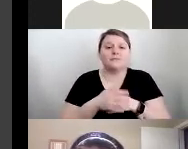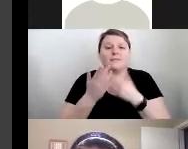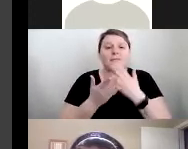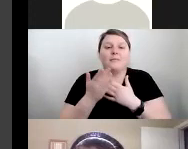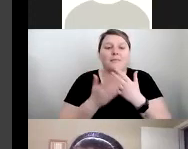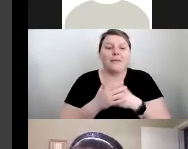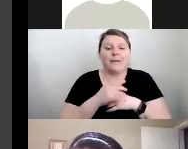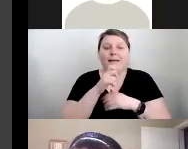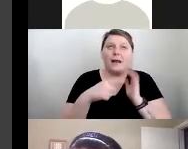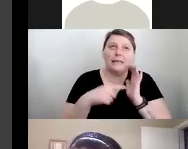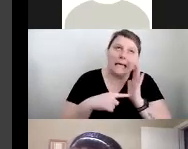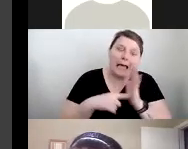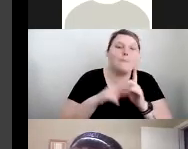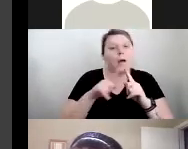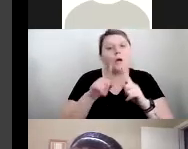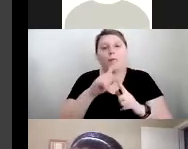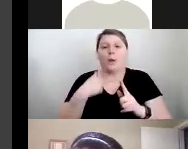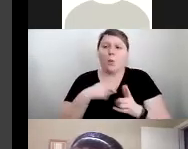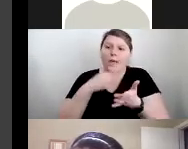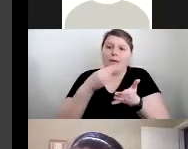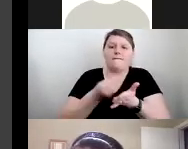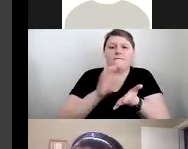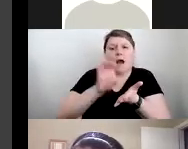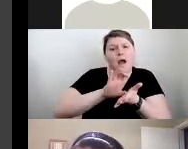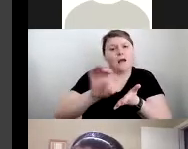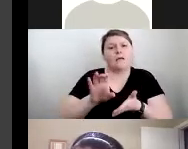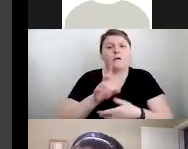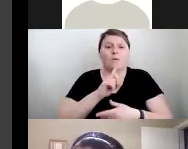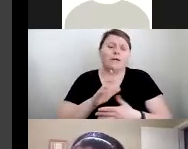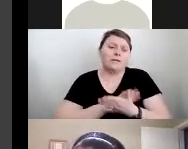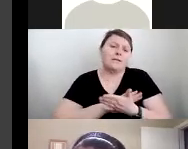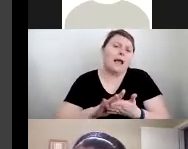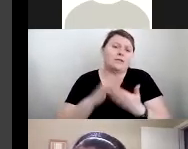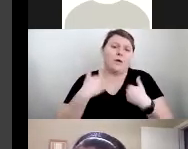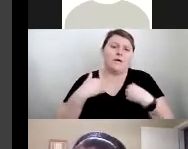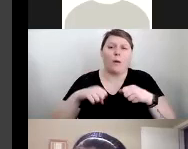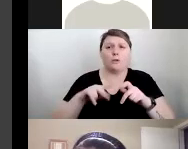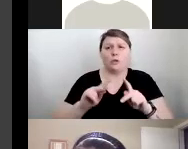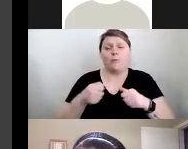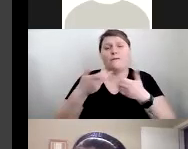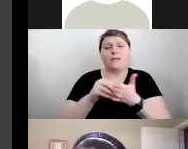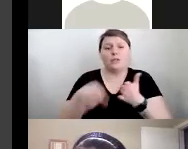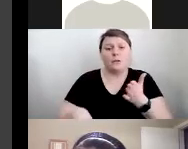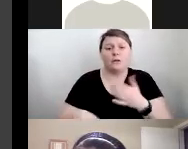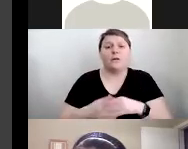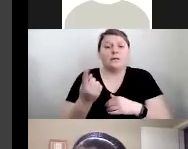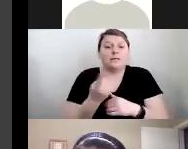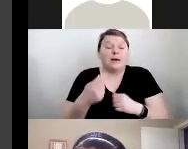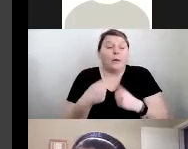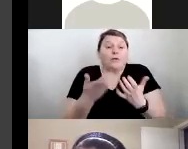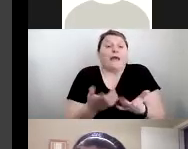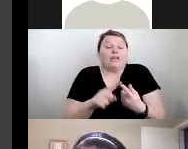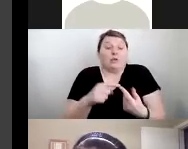words, but we gladly fund this. And it's nice to provide this opportunity to students, because somebody actually provided this opportunity to